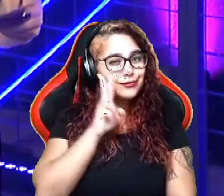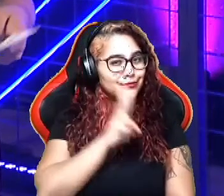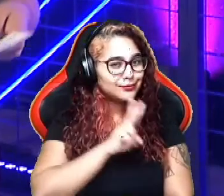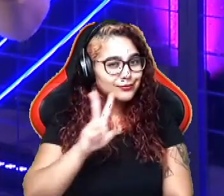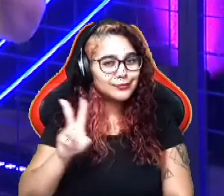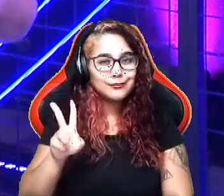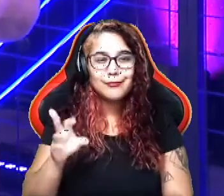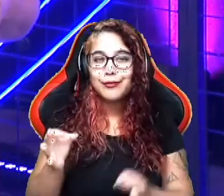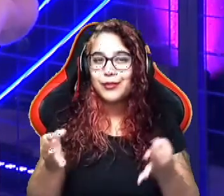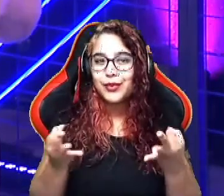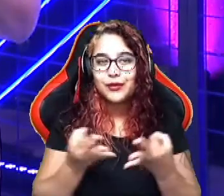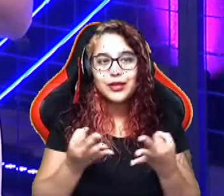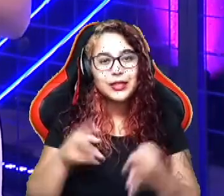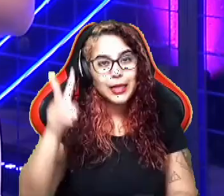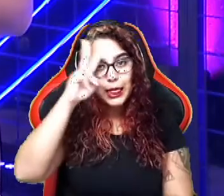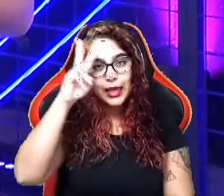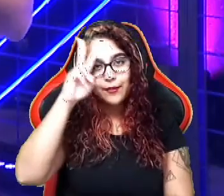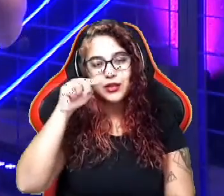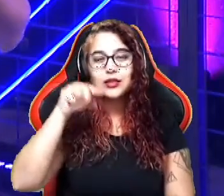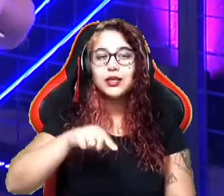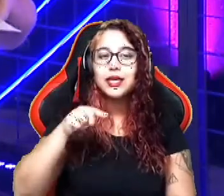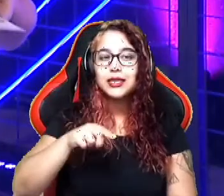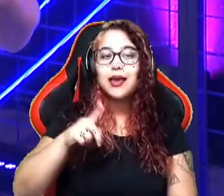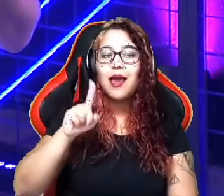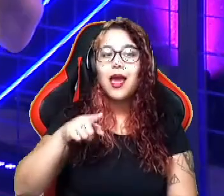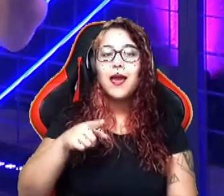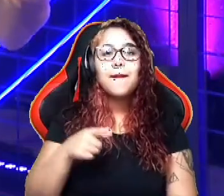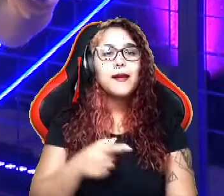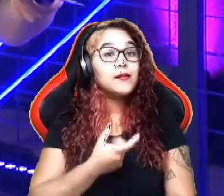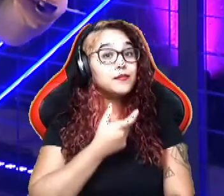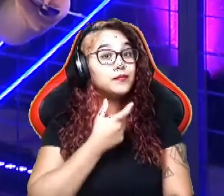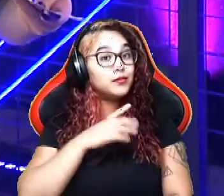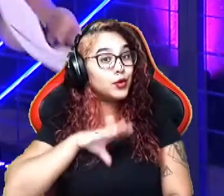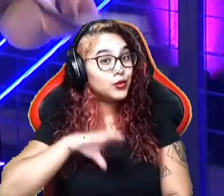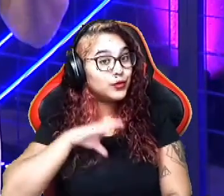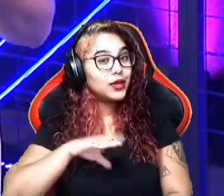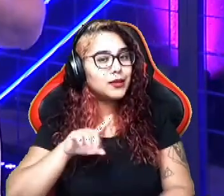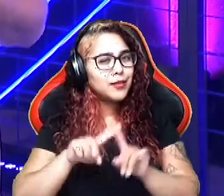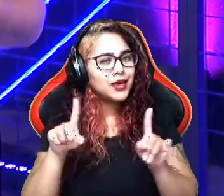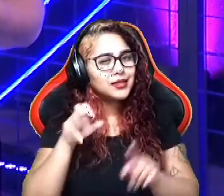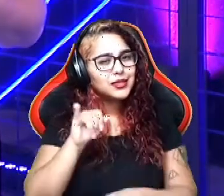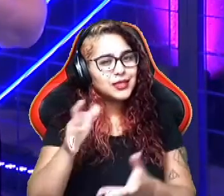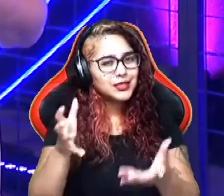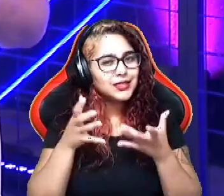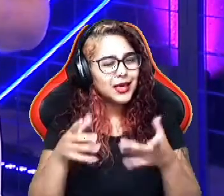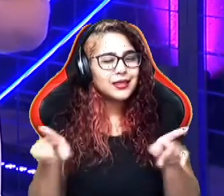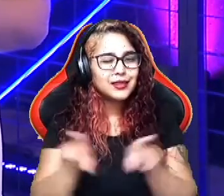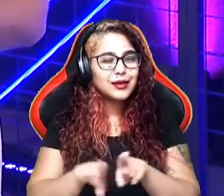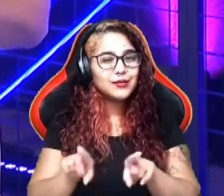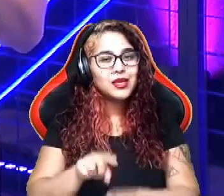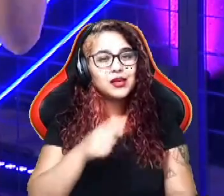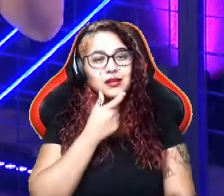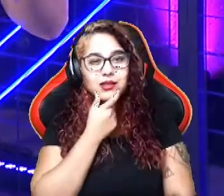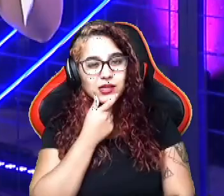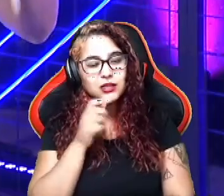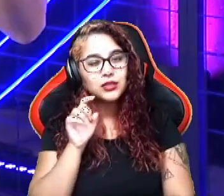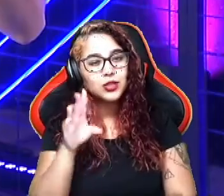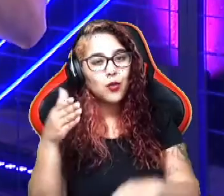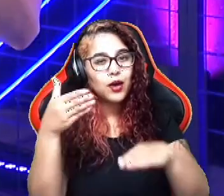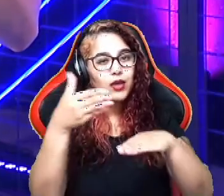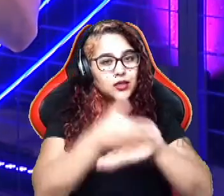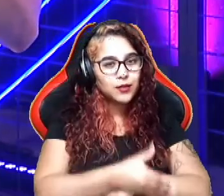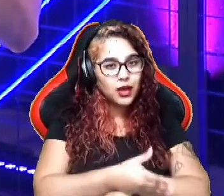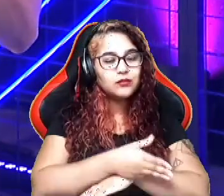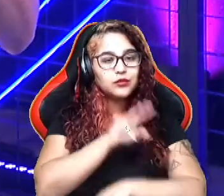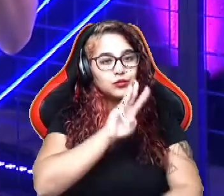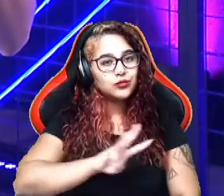the heart of many collectors here. And this panel is originally in Portuguese, but if you want to listen to it